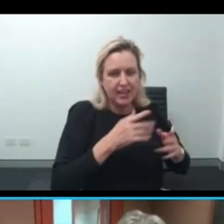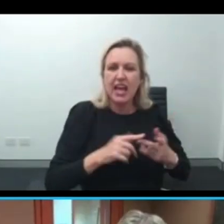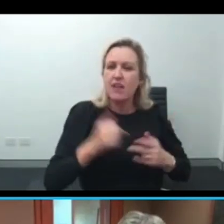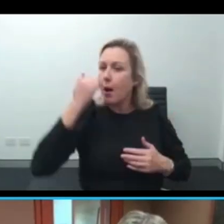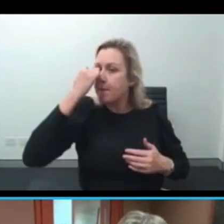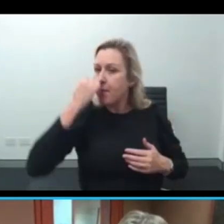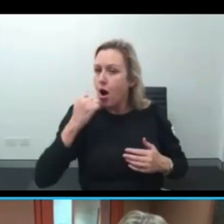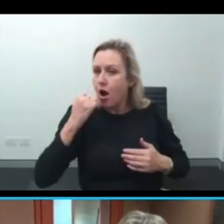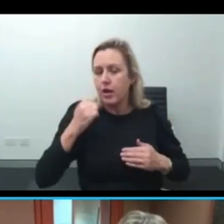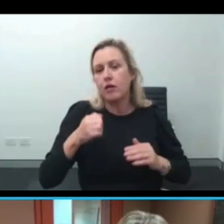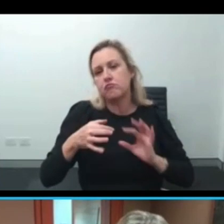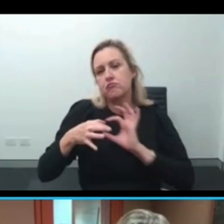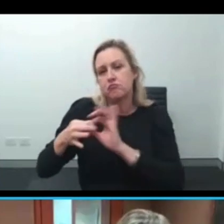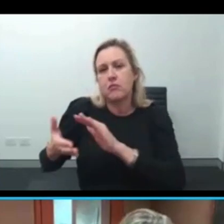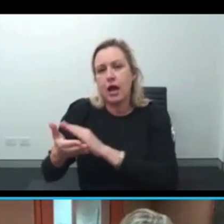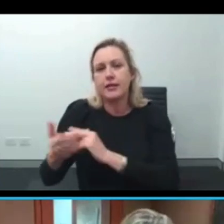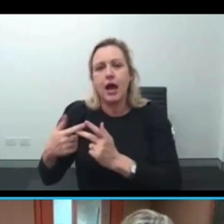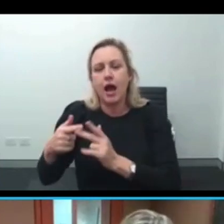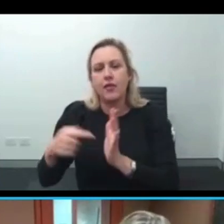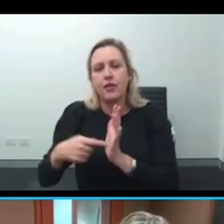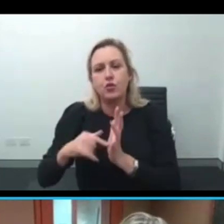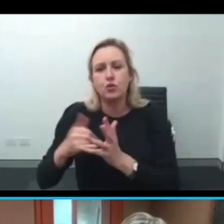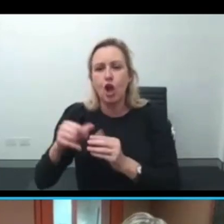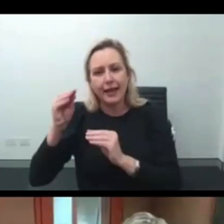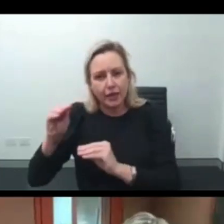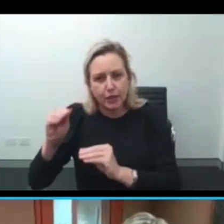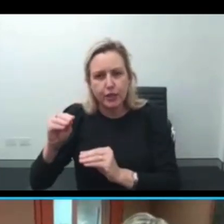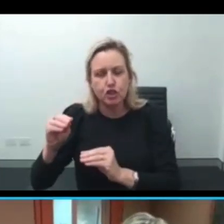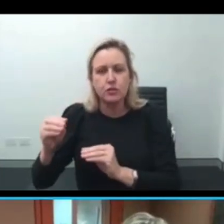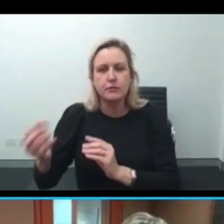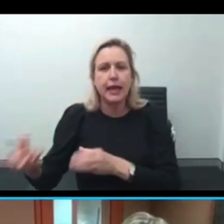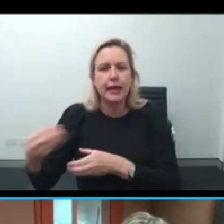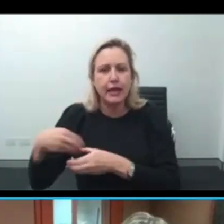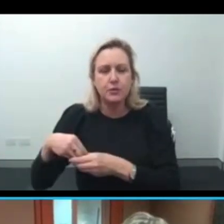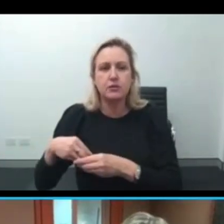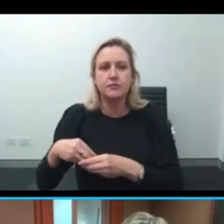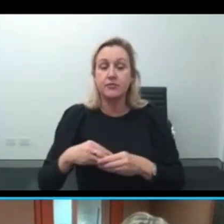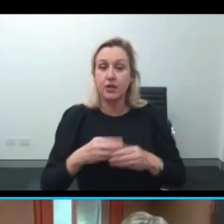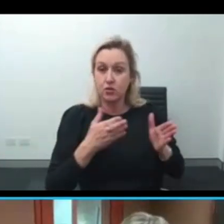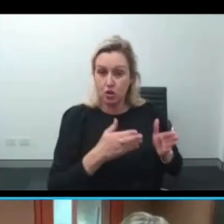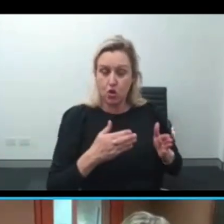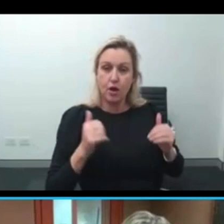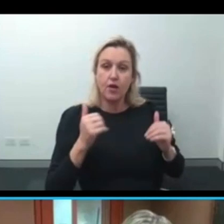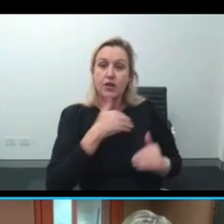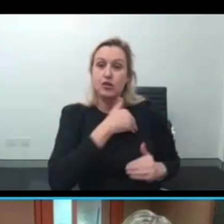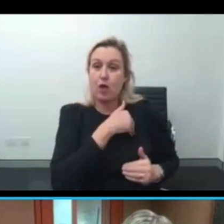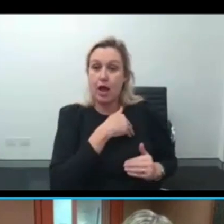other regulatory tools like education and engagement. The draft definition of high quality